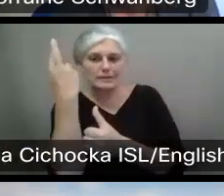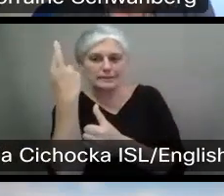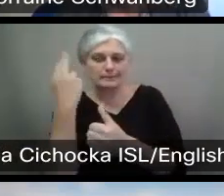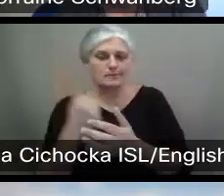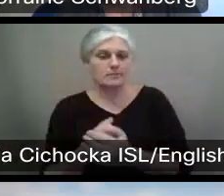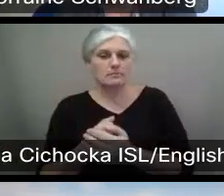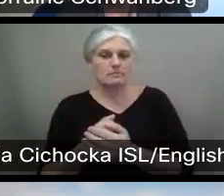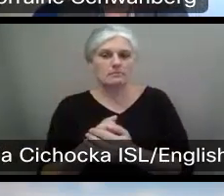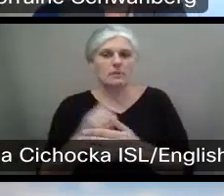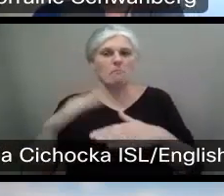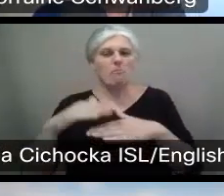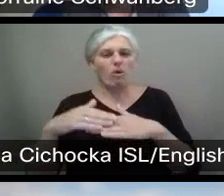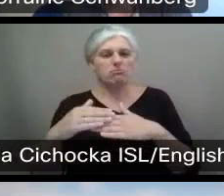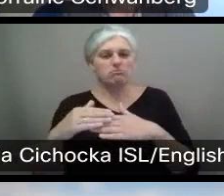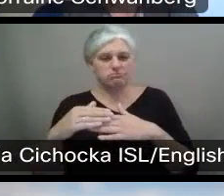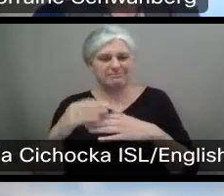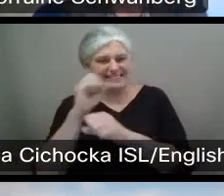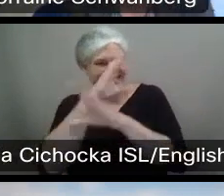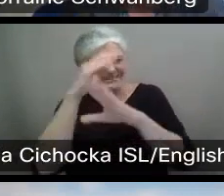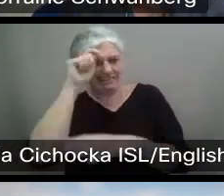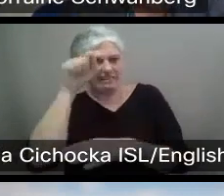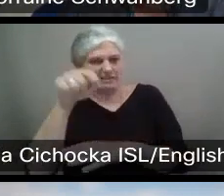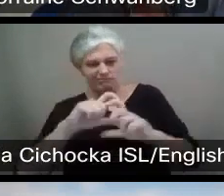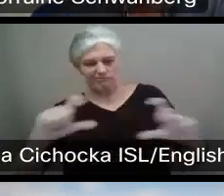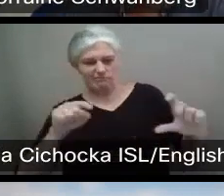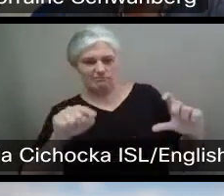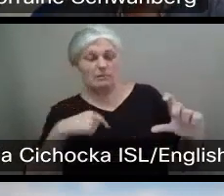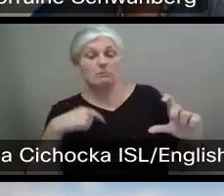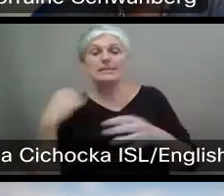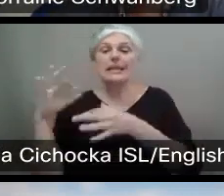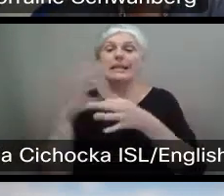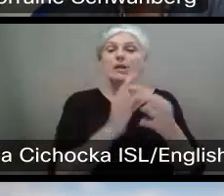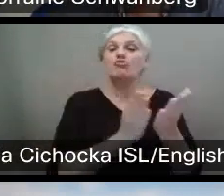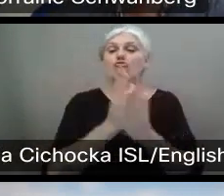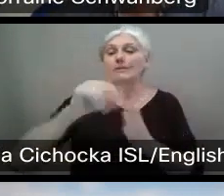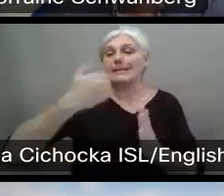bit more self-explanatory, but this is referenced throughout. So next slide, please.